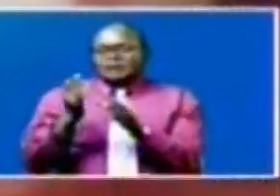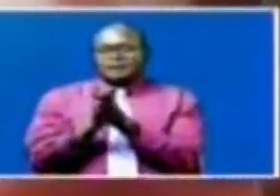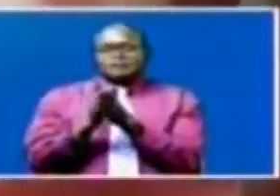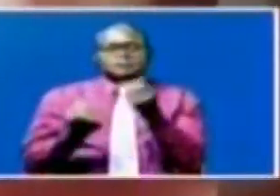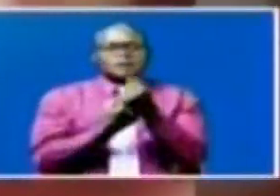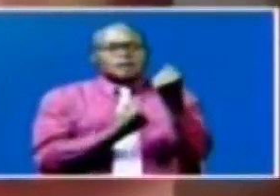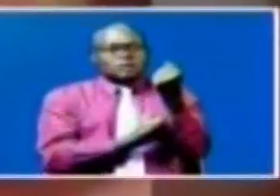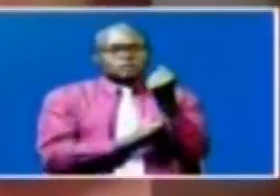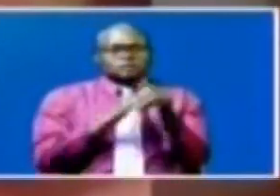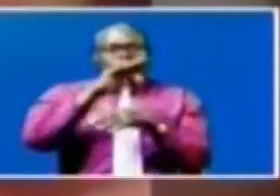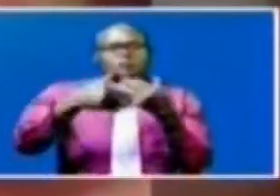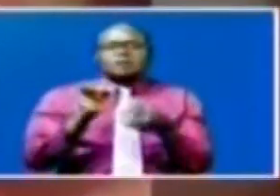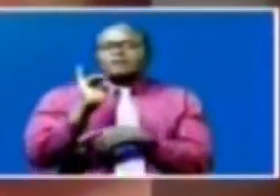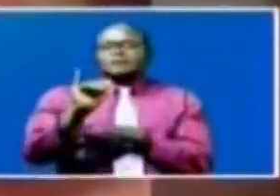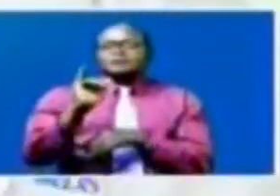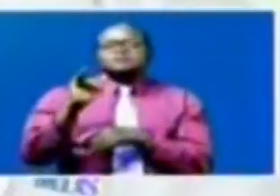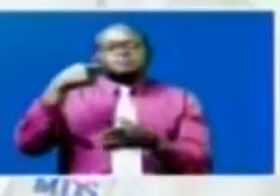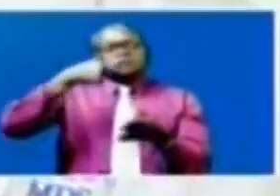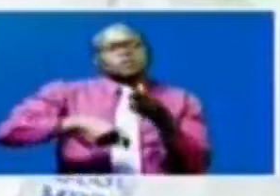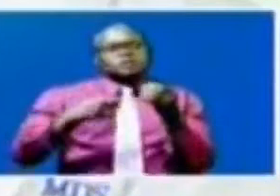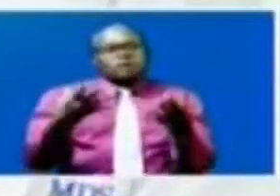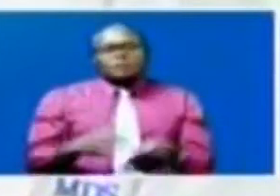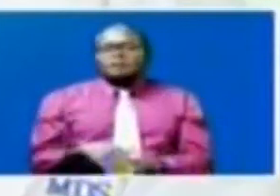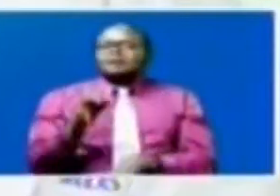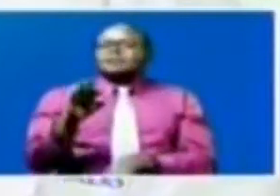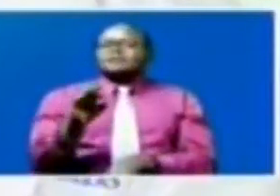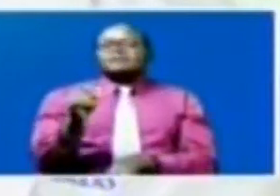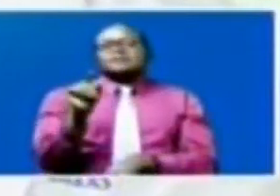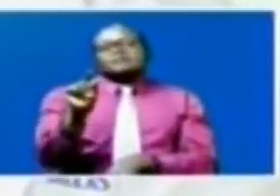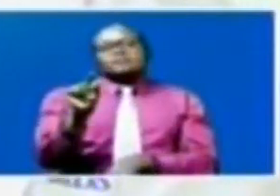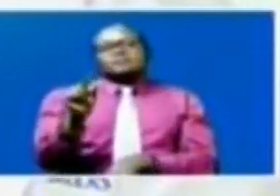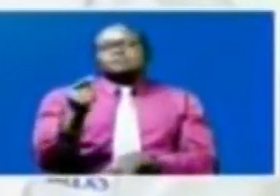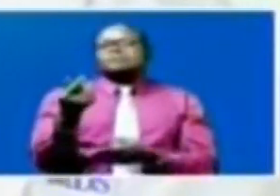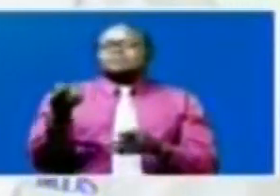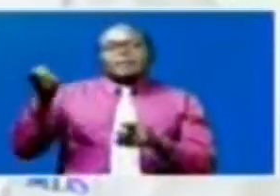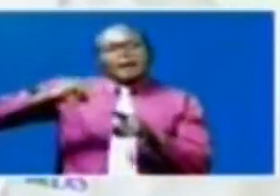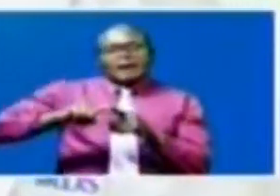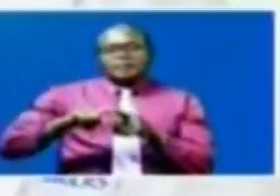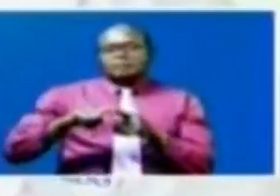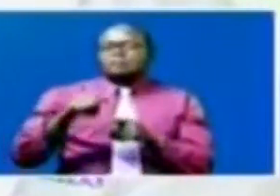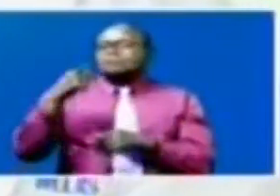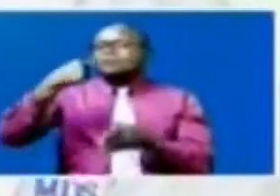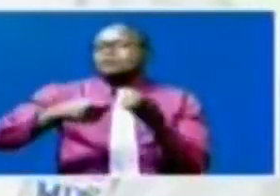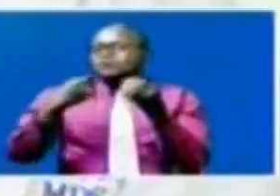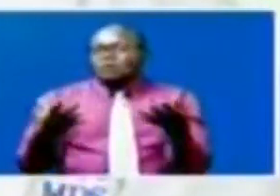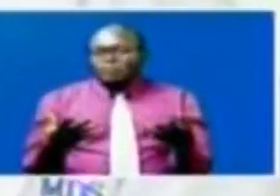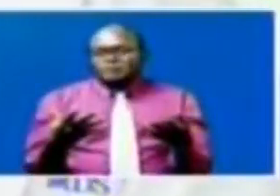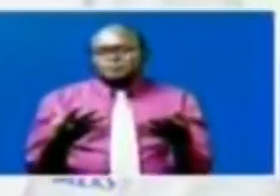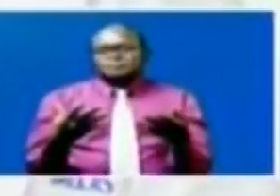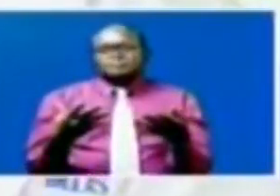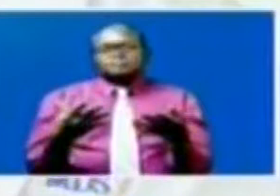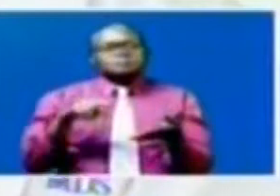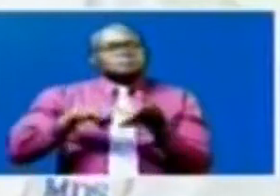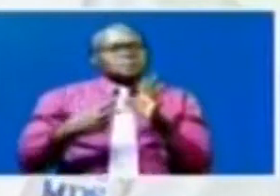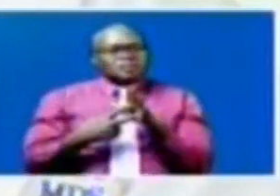done. All this come at a cost. For mild, it's just like the cost of a filling. So for mild, if you are doing what you call masking, it will